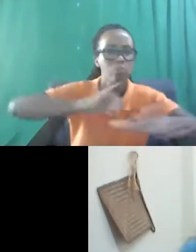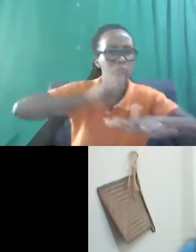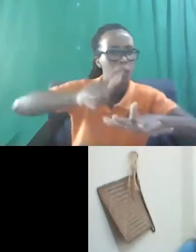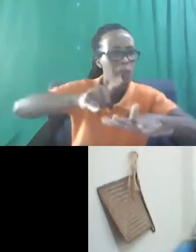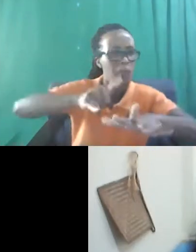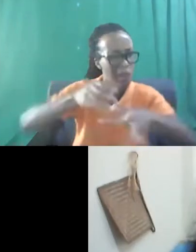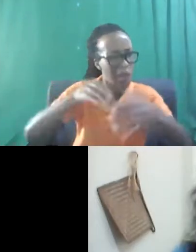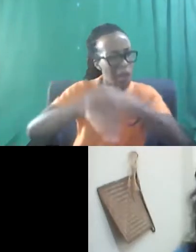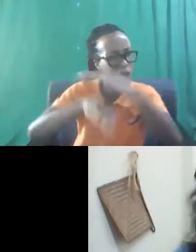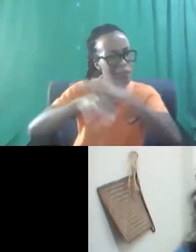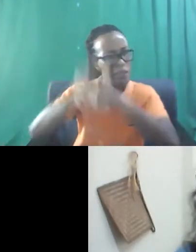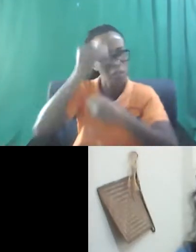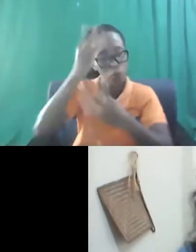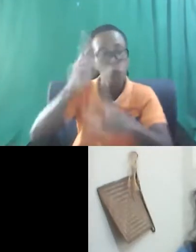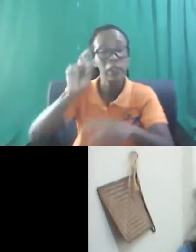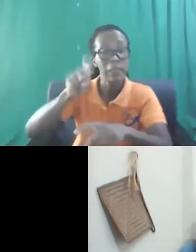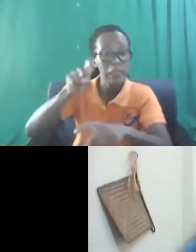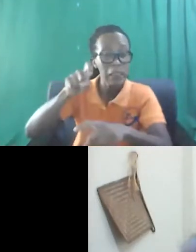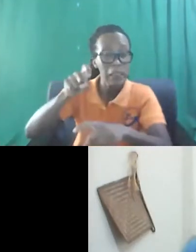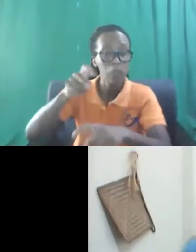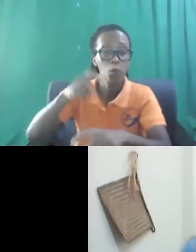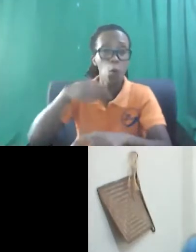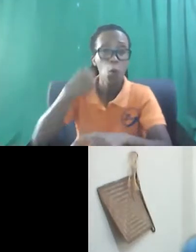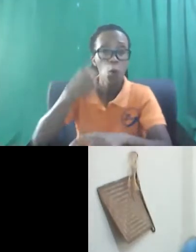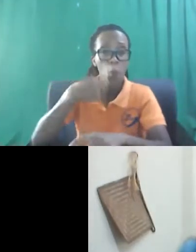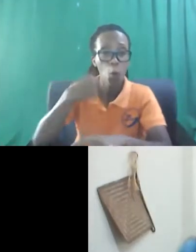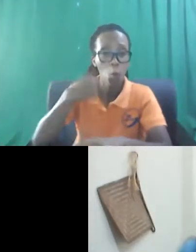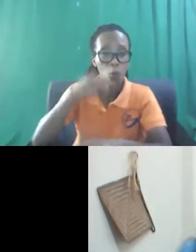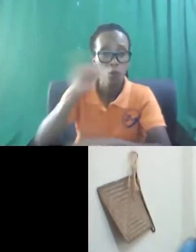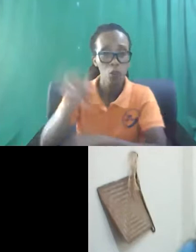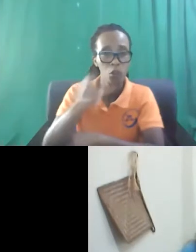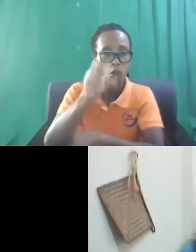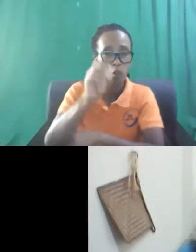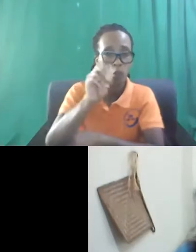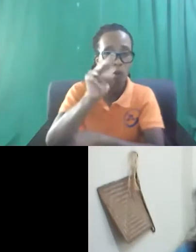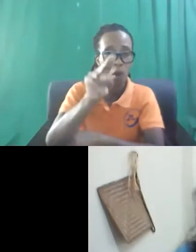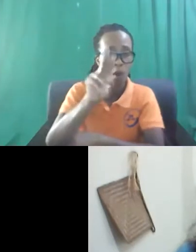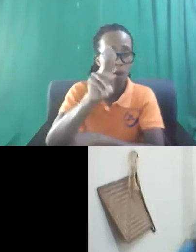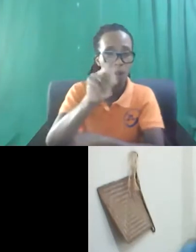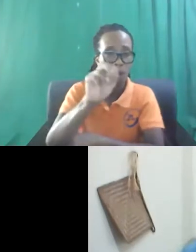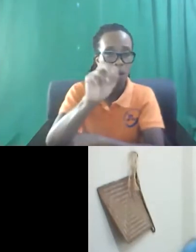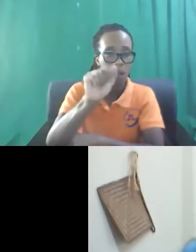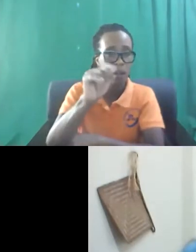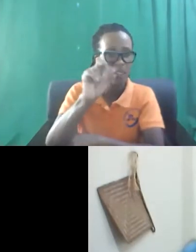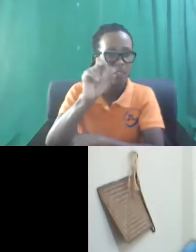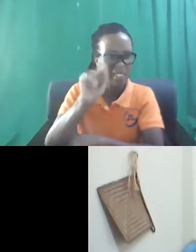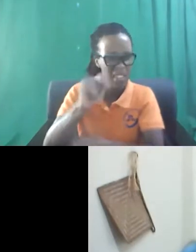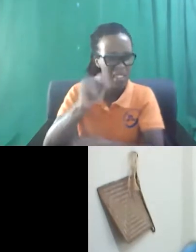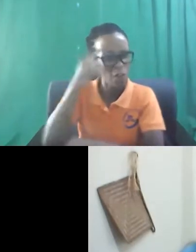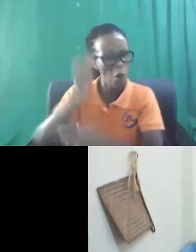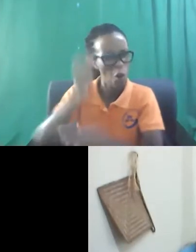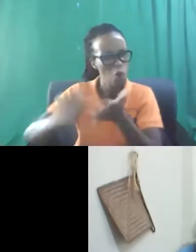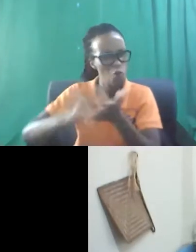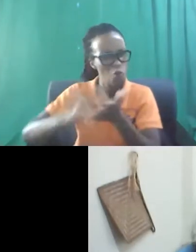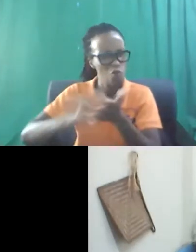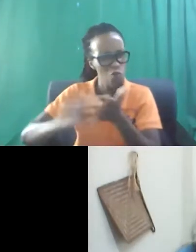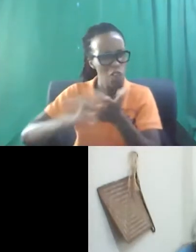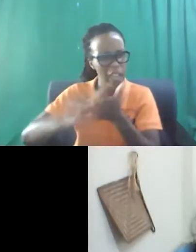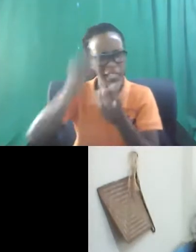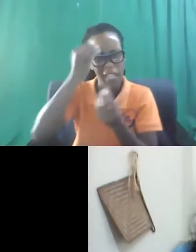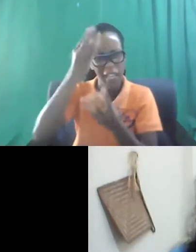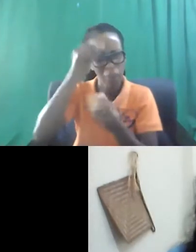need journalists who have a background in a field like linguistics to write about the research communicated to the